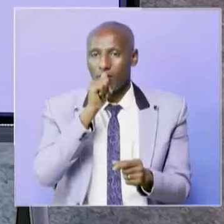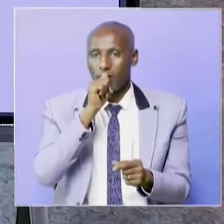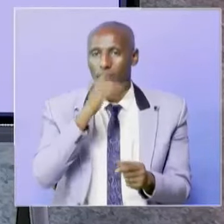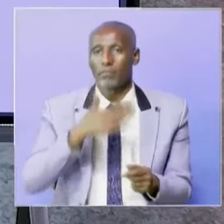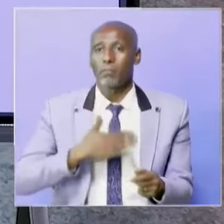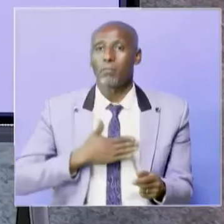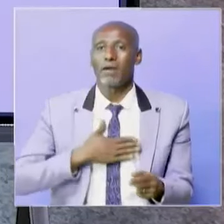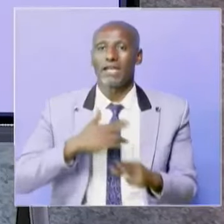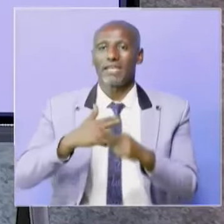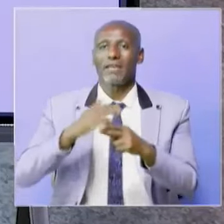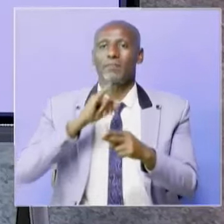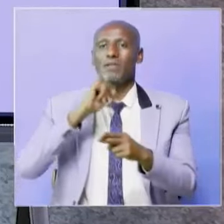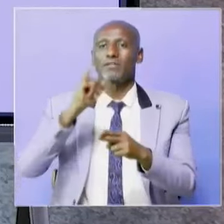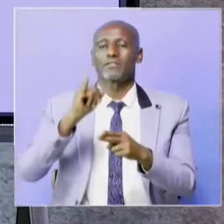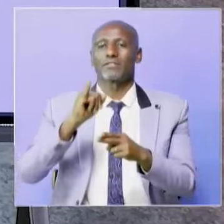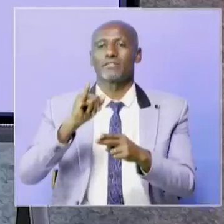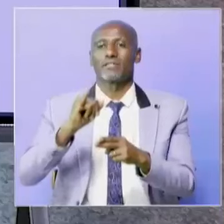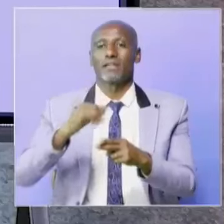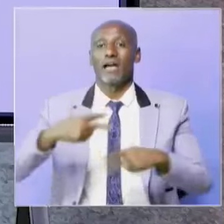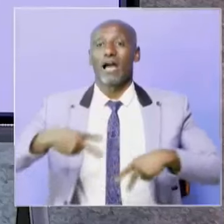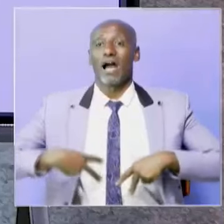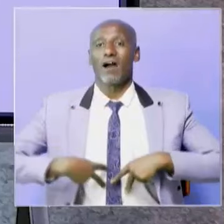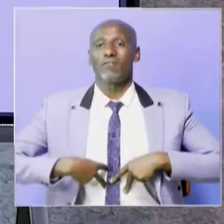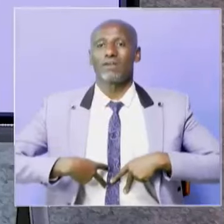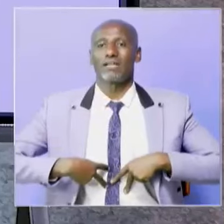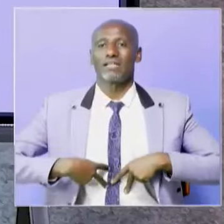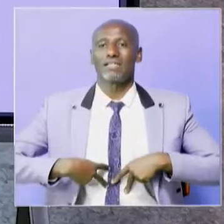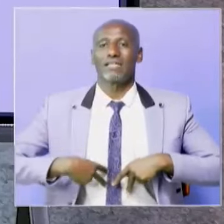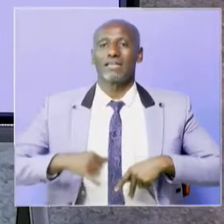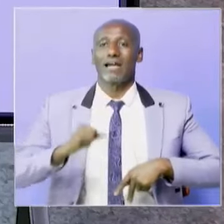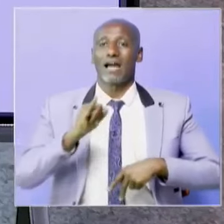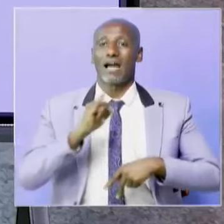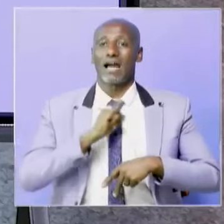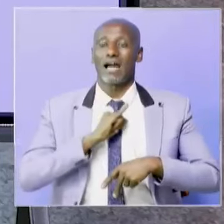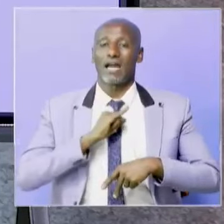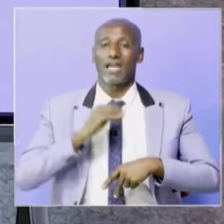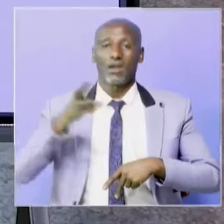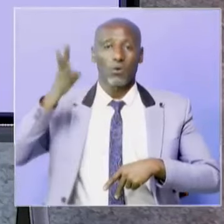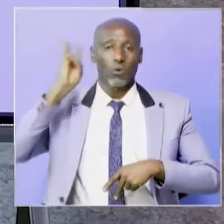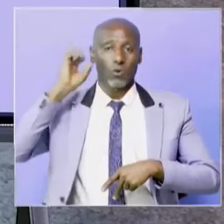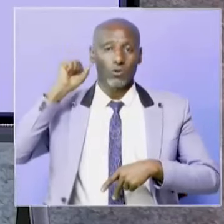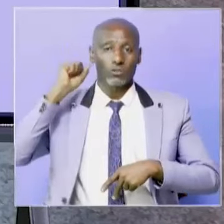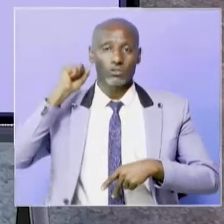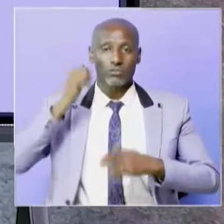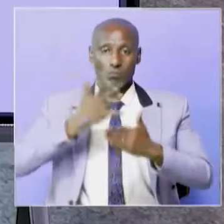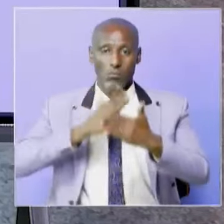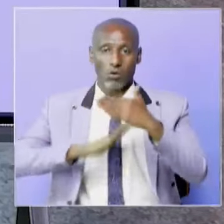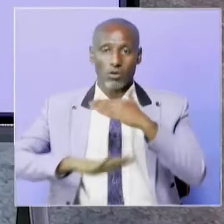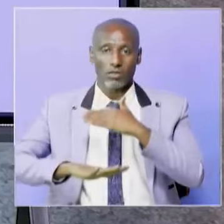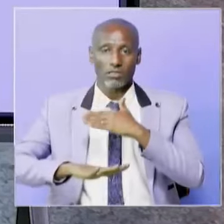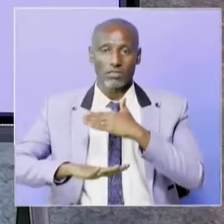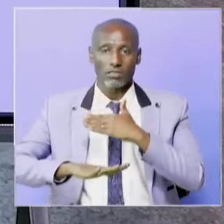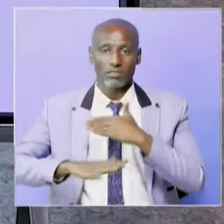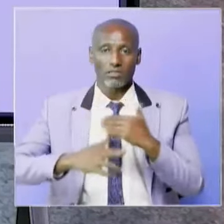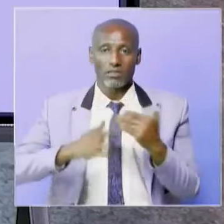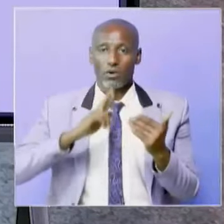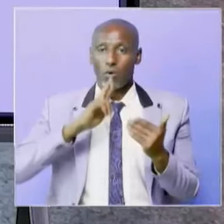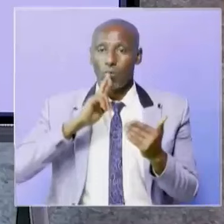am. My name is. Have. I was born. We